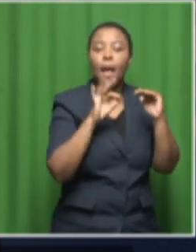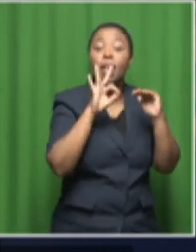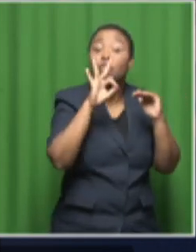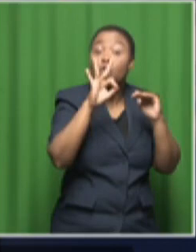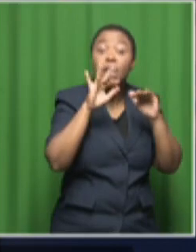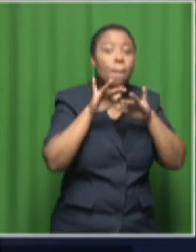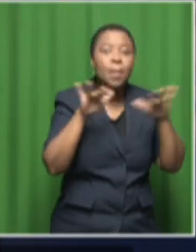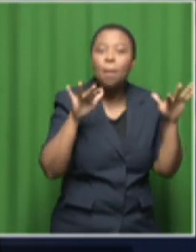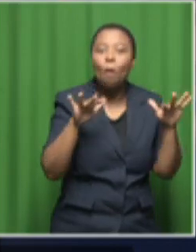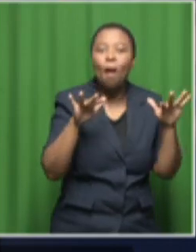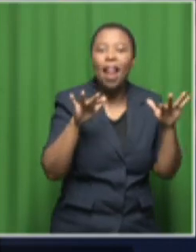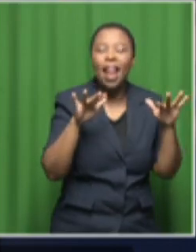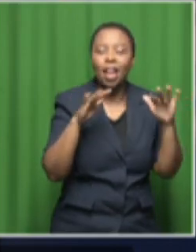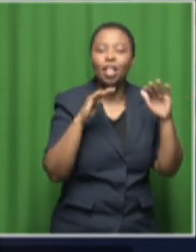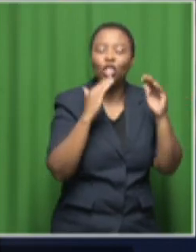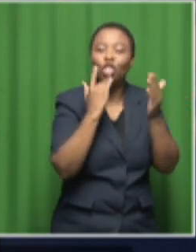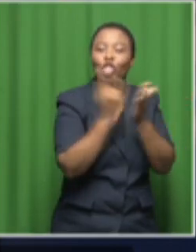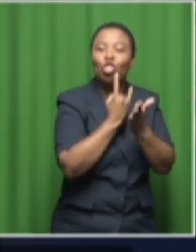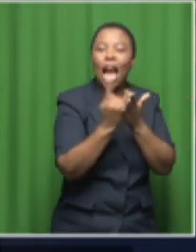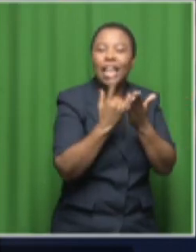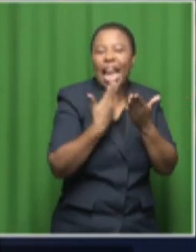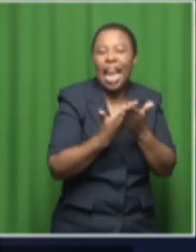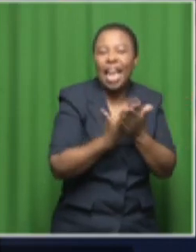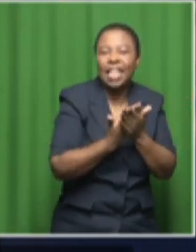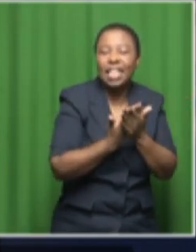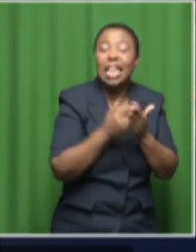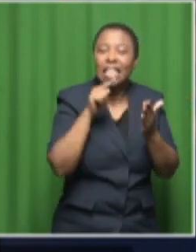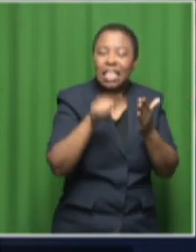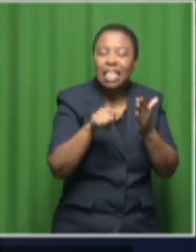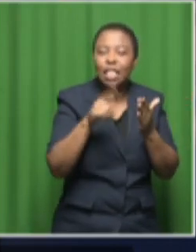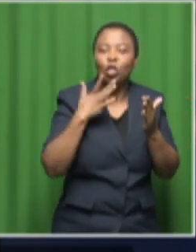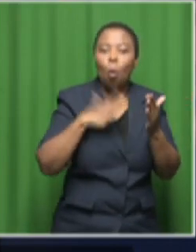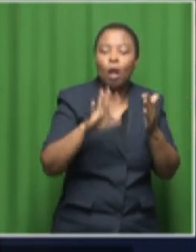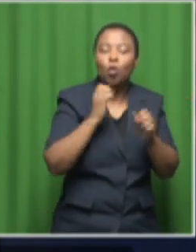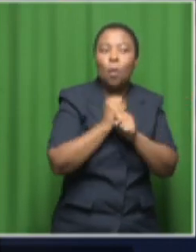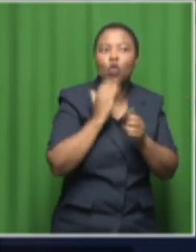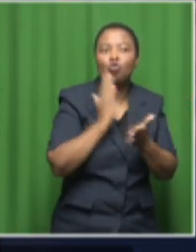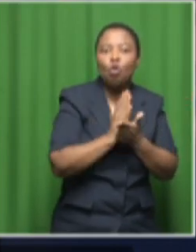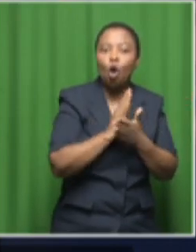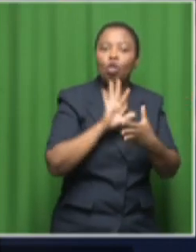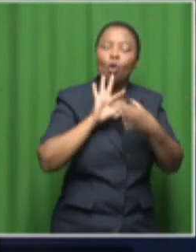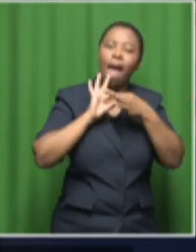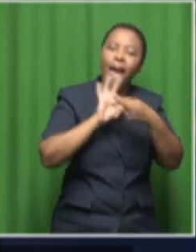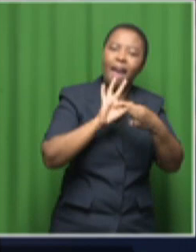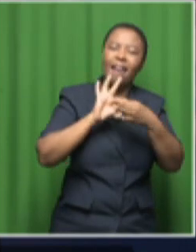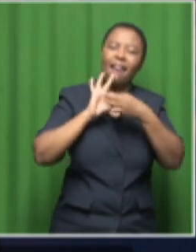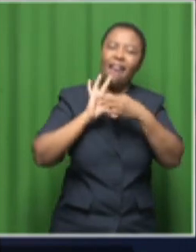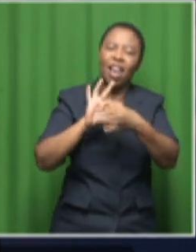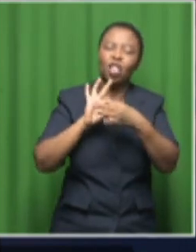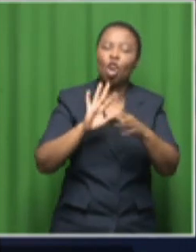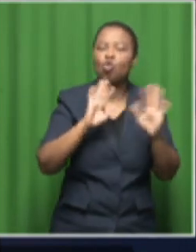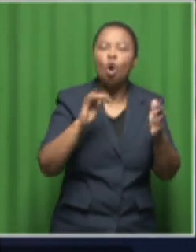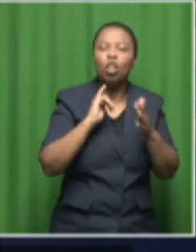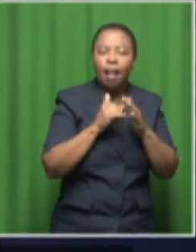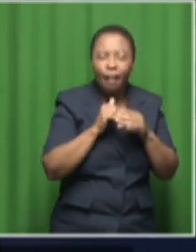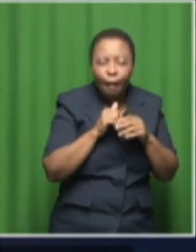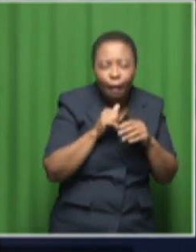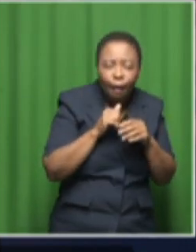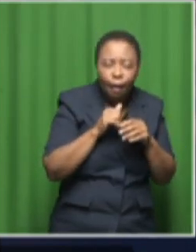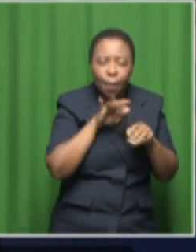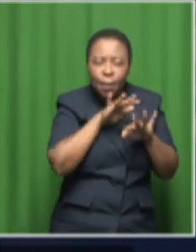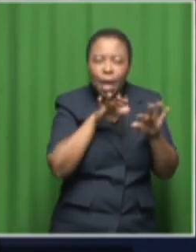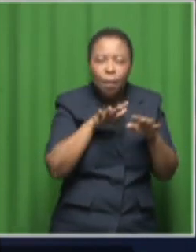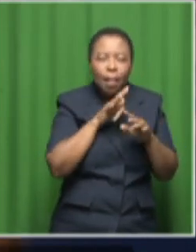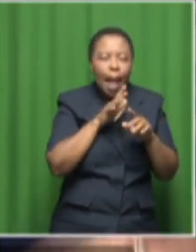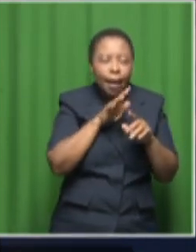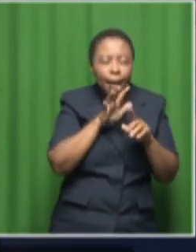at any given time. And what this ensures is that you are actually engaging with them and not ghosting and leaving people on red.